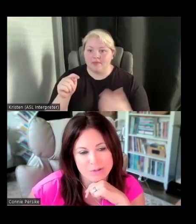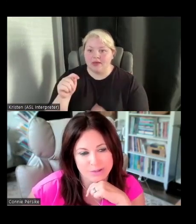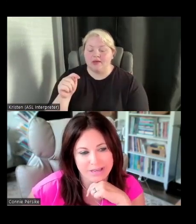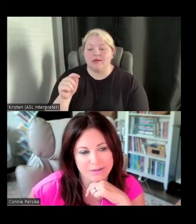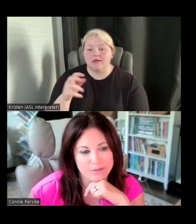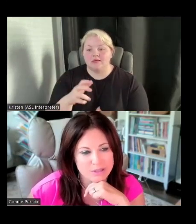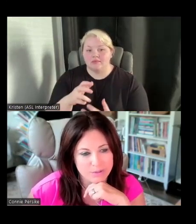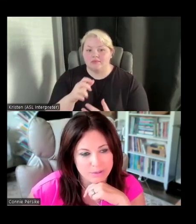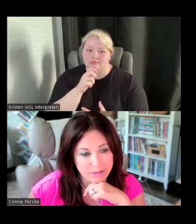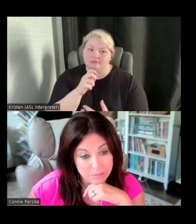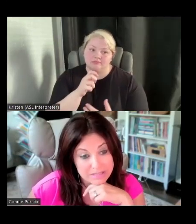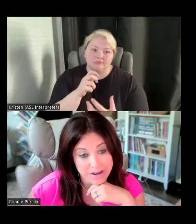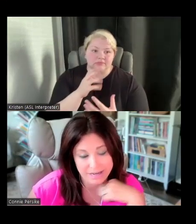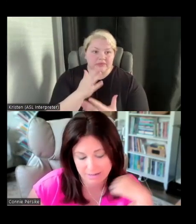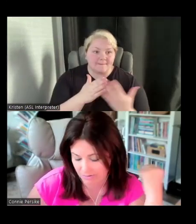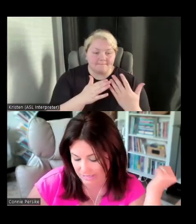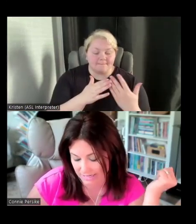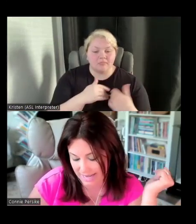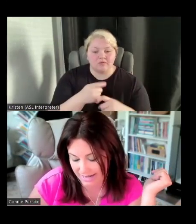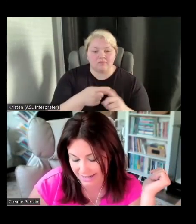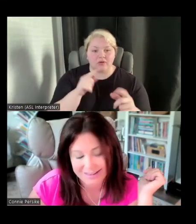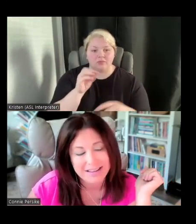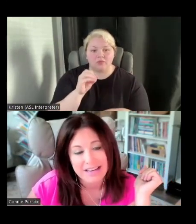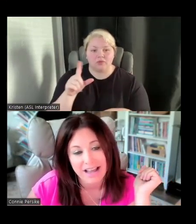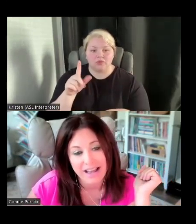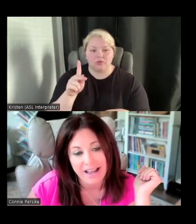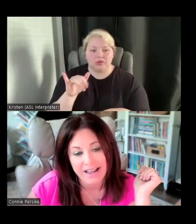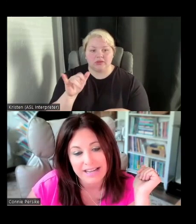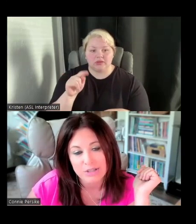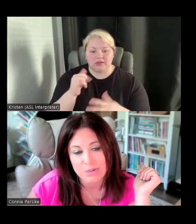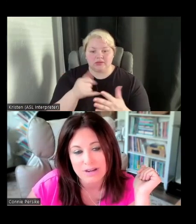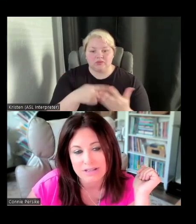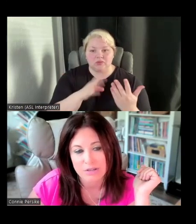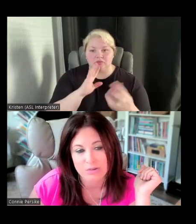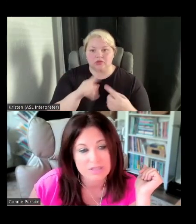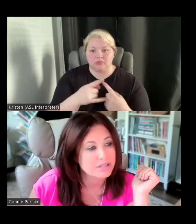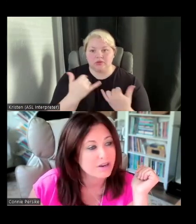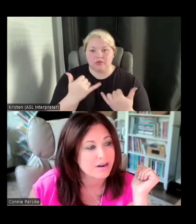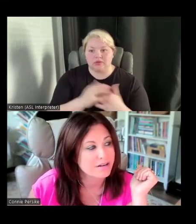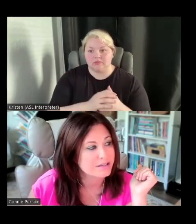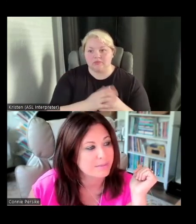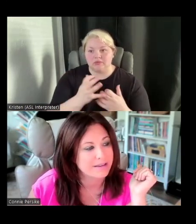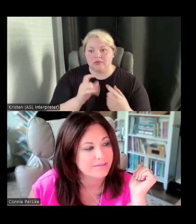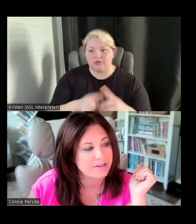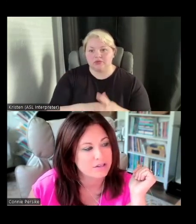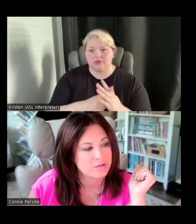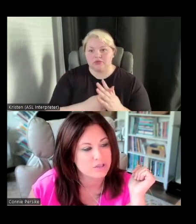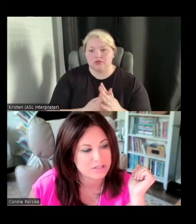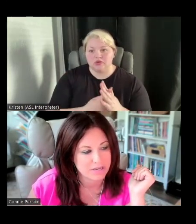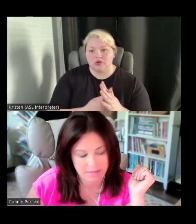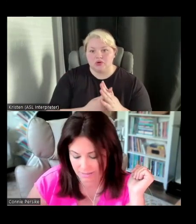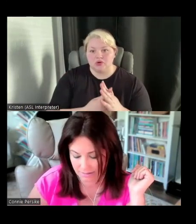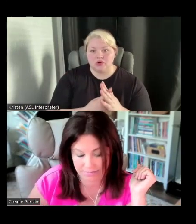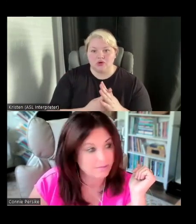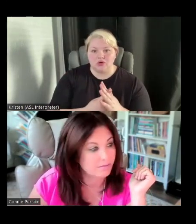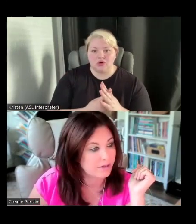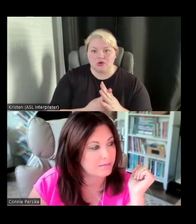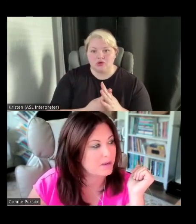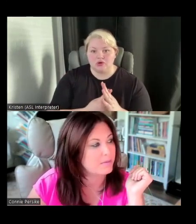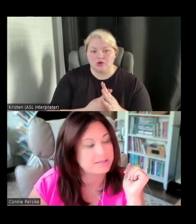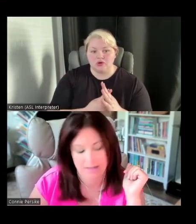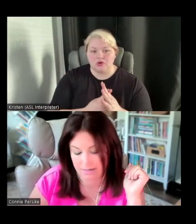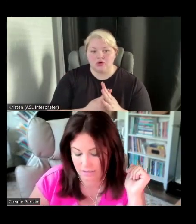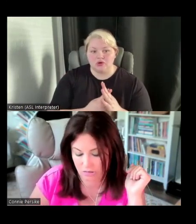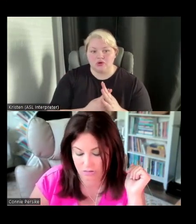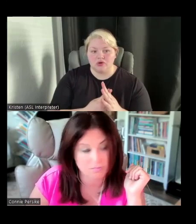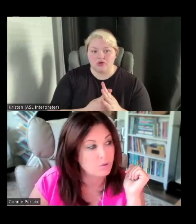from the toolkit, which is what we're going to be talking about today. I do want to start by giving you just if I can